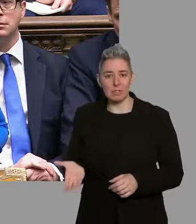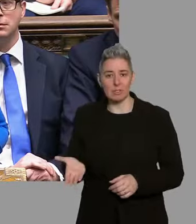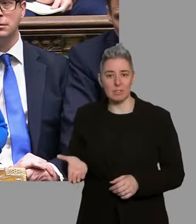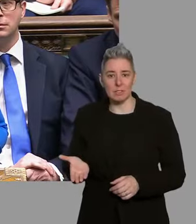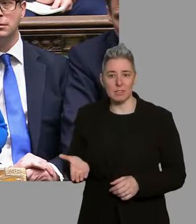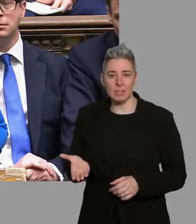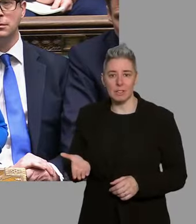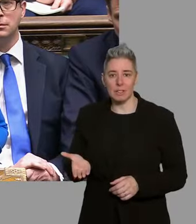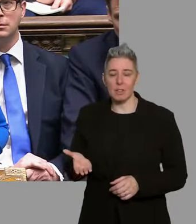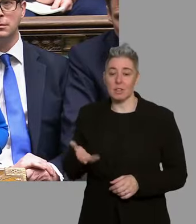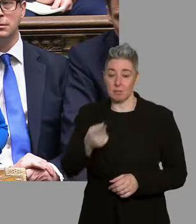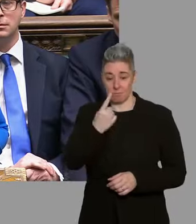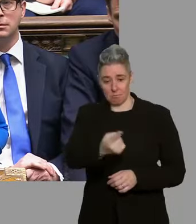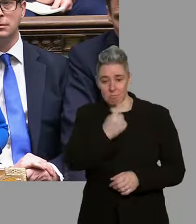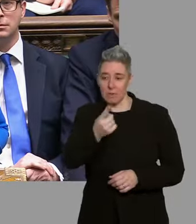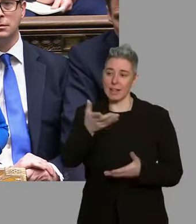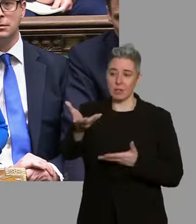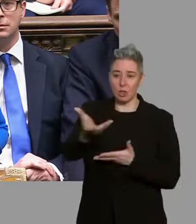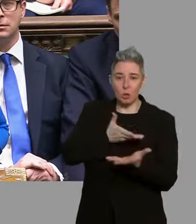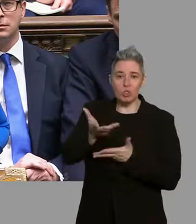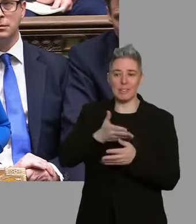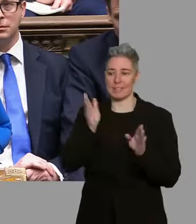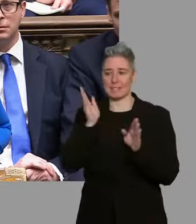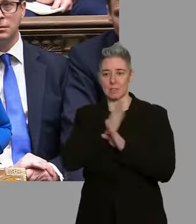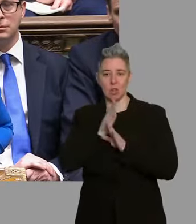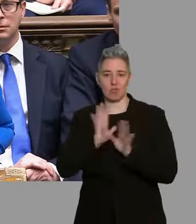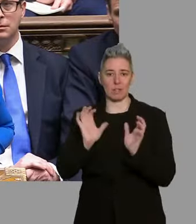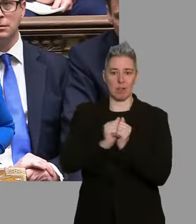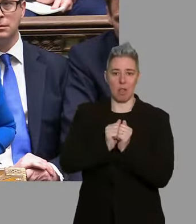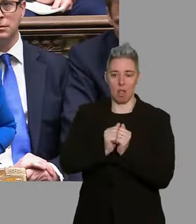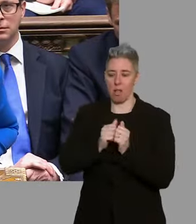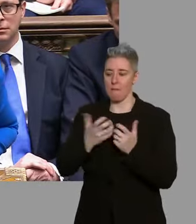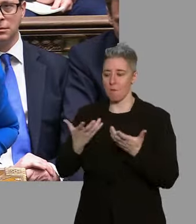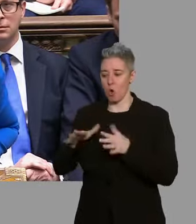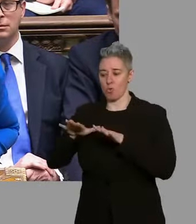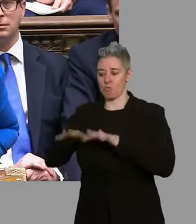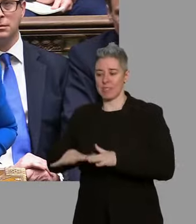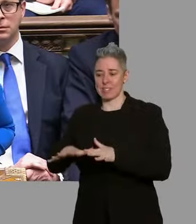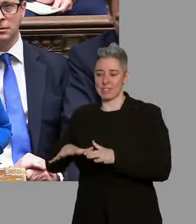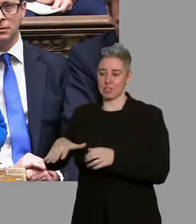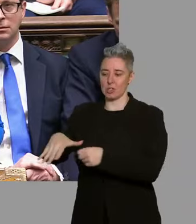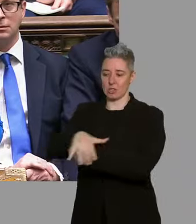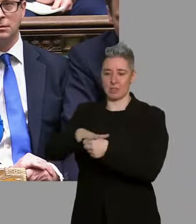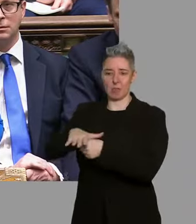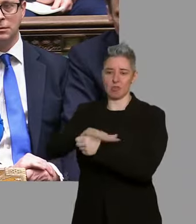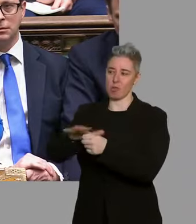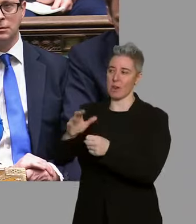surrender British territory, and taxpayers in this country will pay for the humiliation.